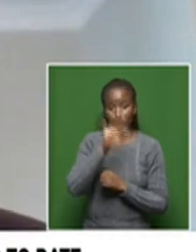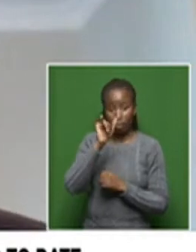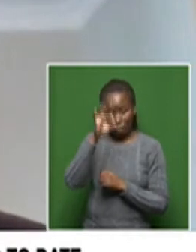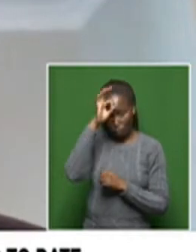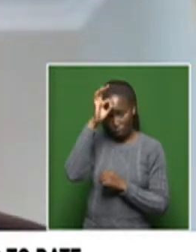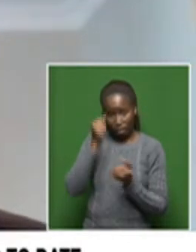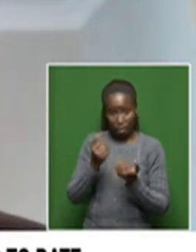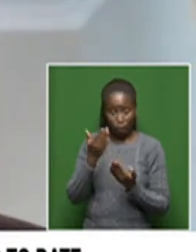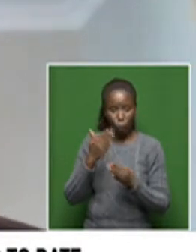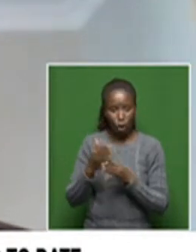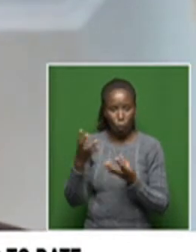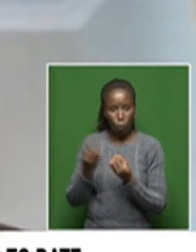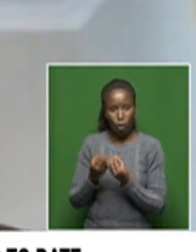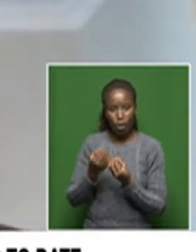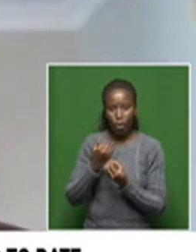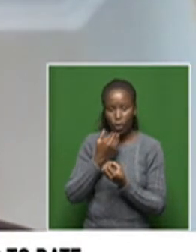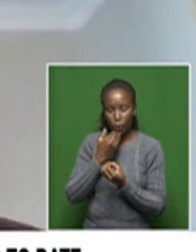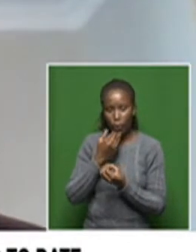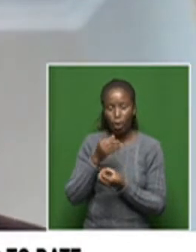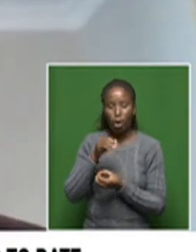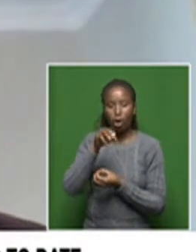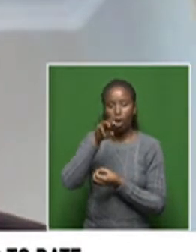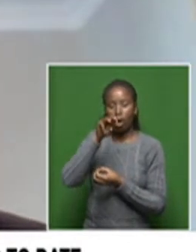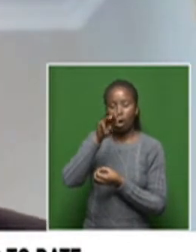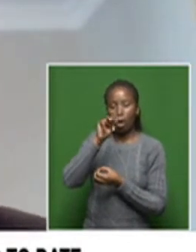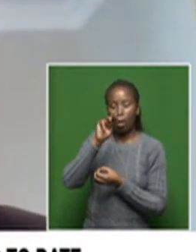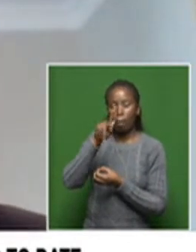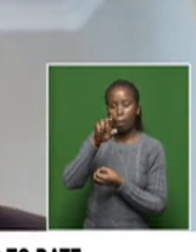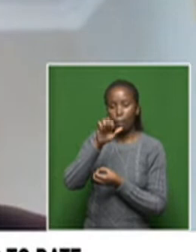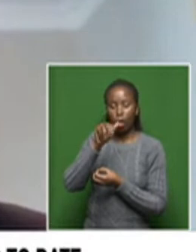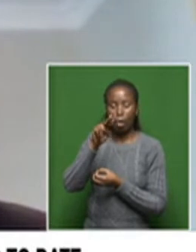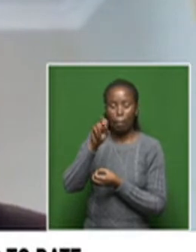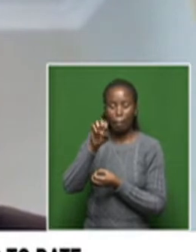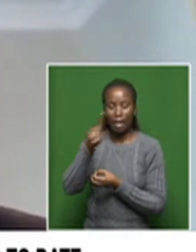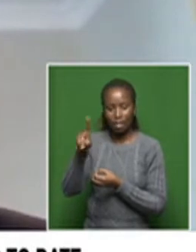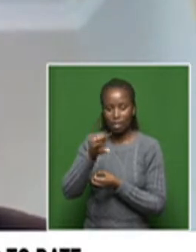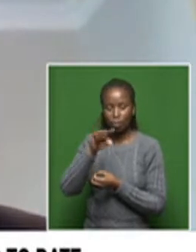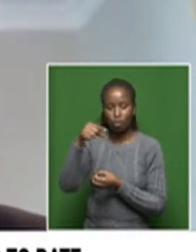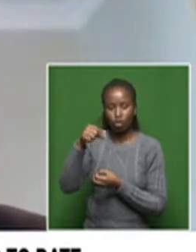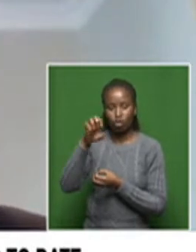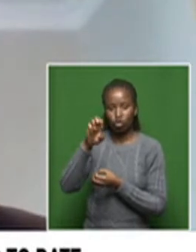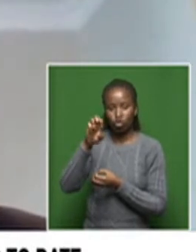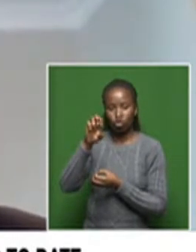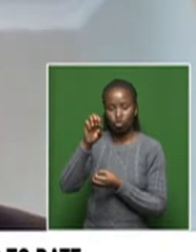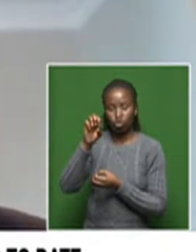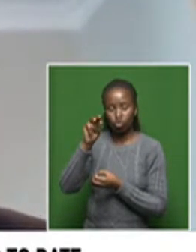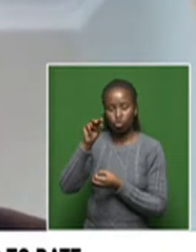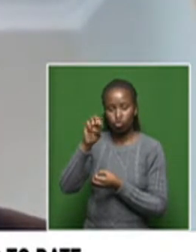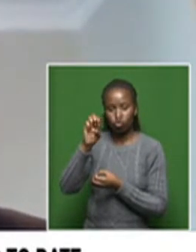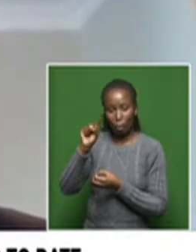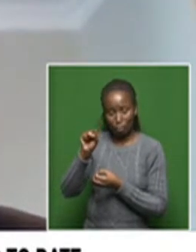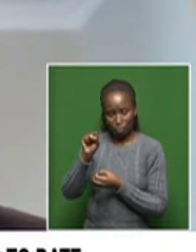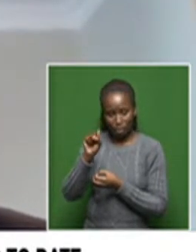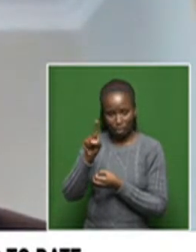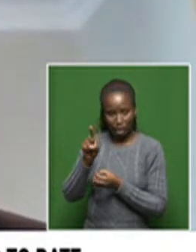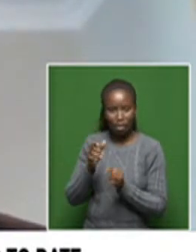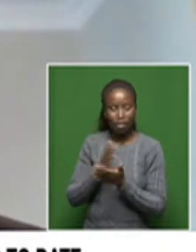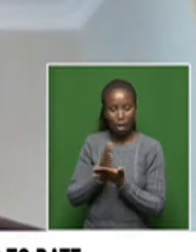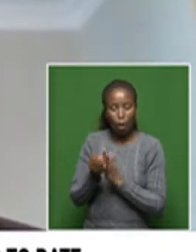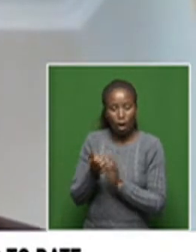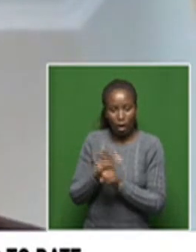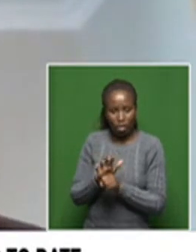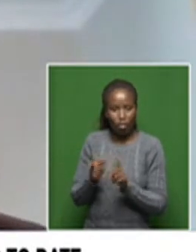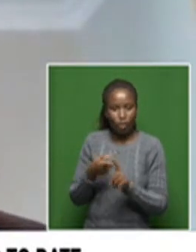is working together with Polmed and GEMS. About 145,000 people are covered through the Police Act